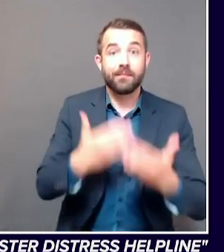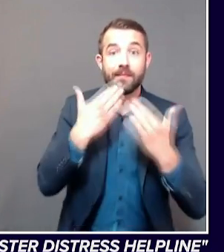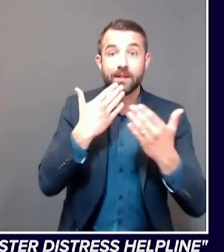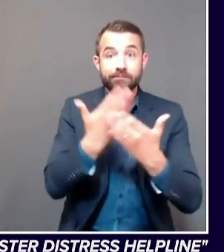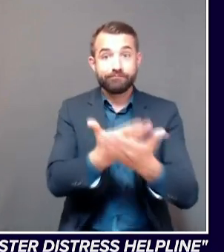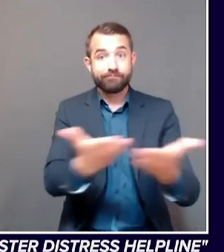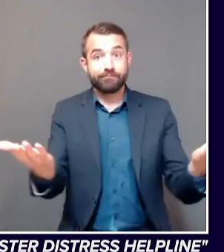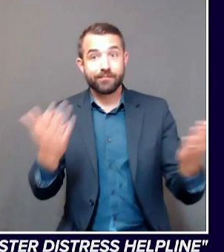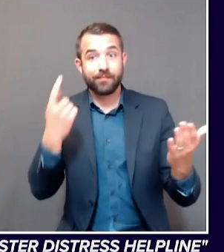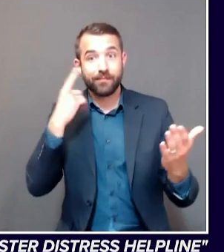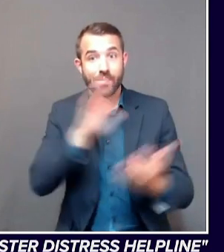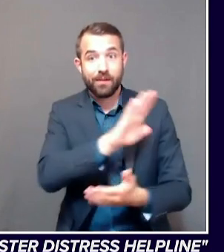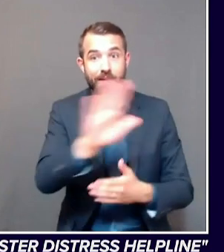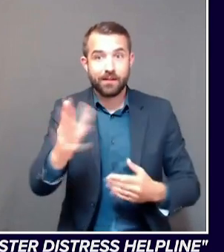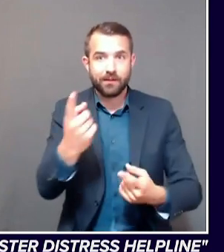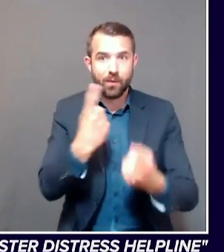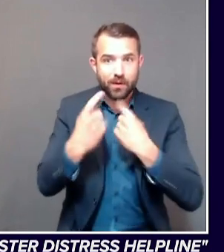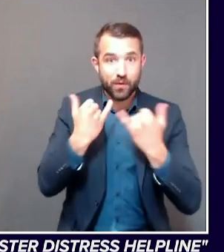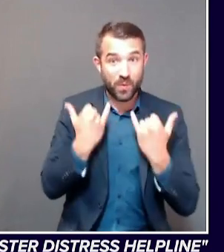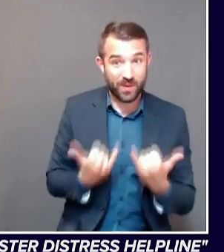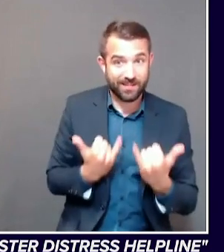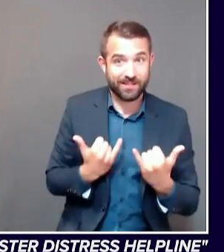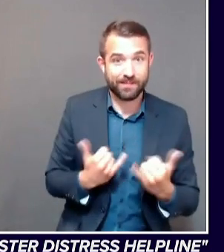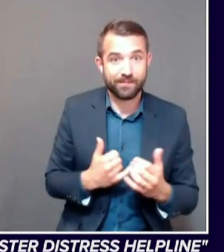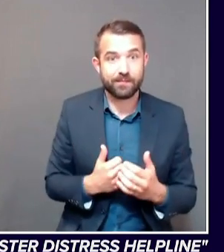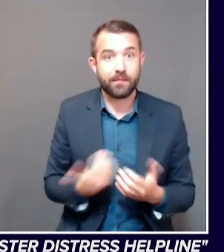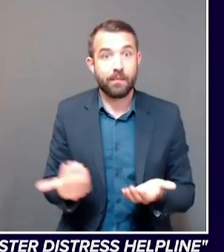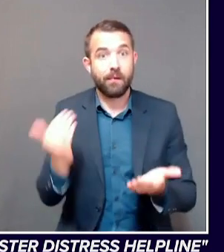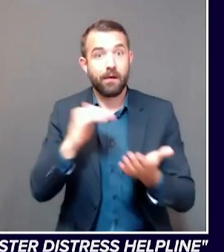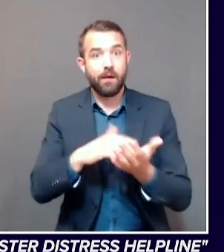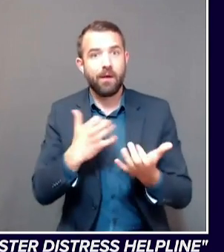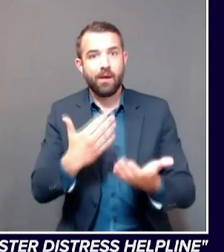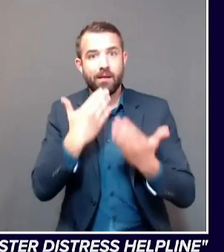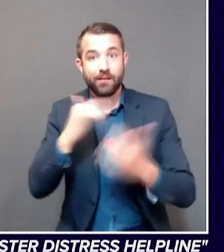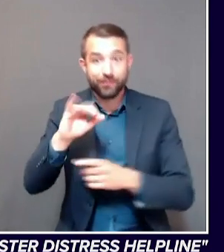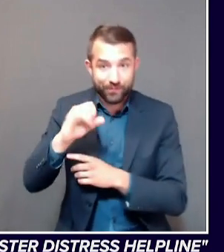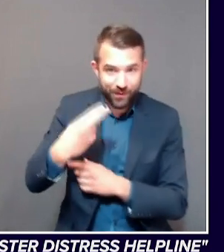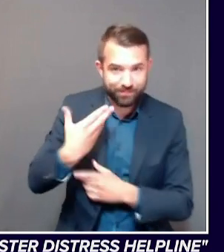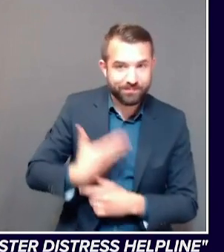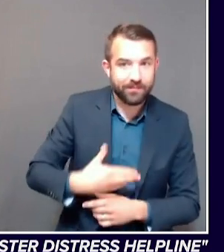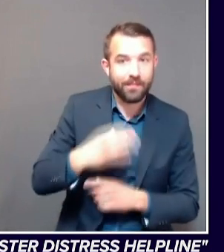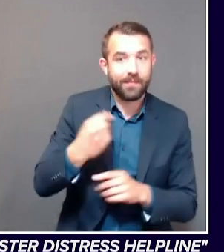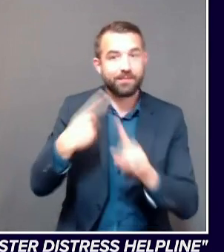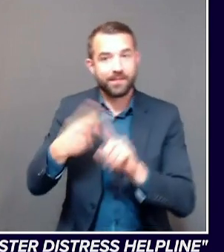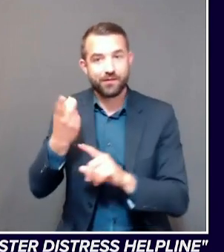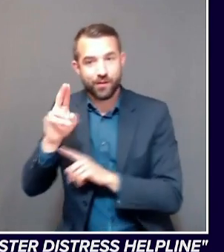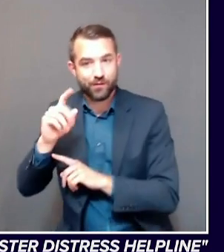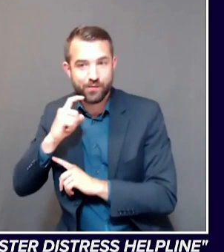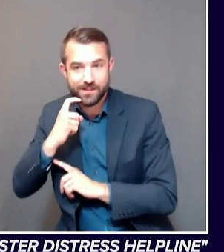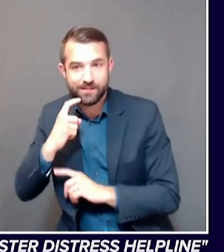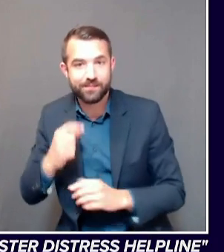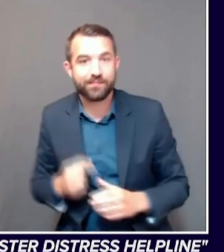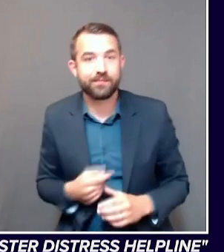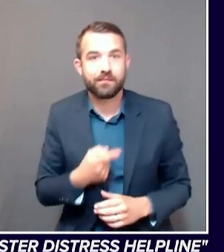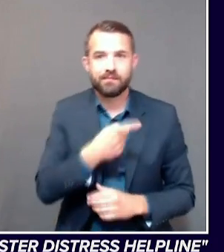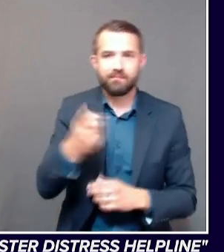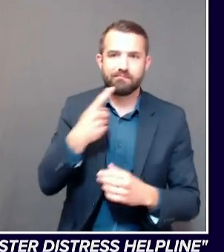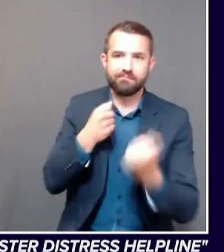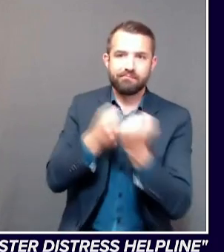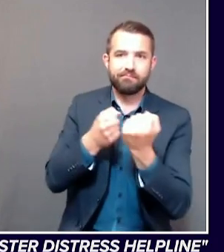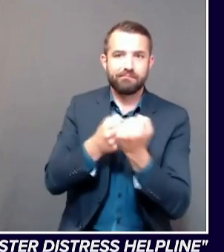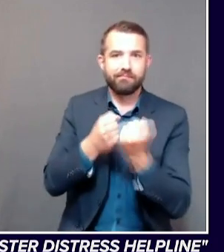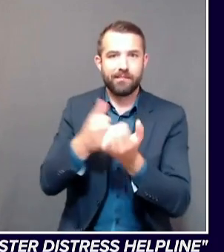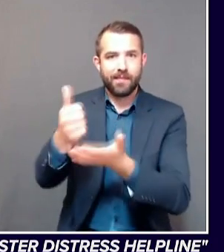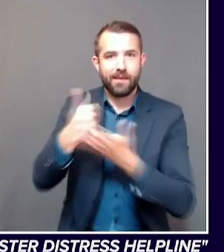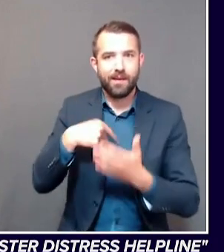your questions today. I'd also like to thank again Josh and Dr. Thibodeau for their tireless support of our efforts in communicating